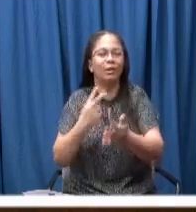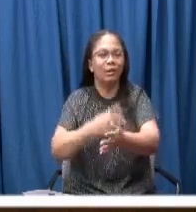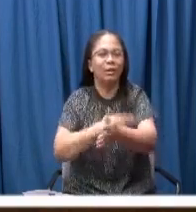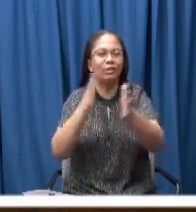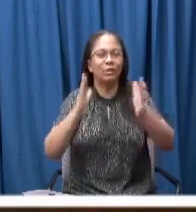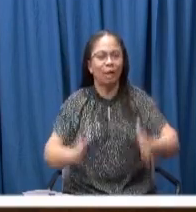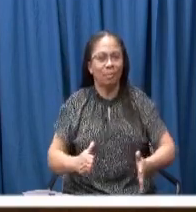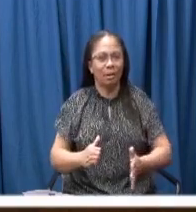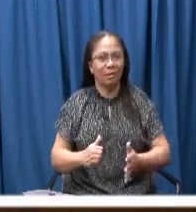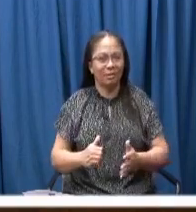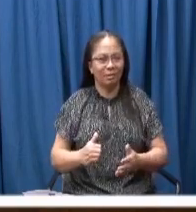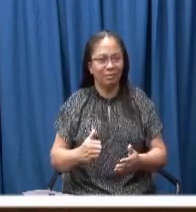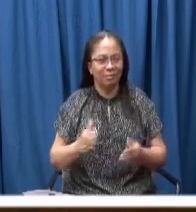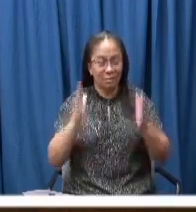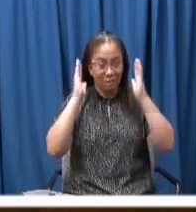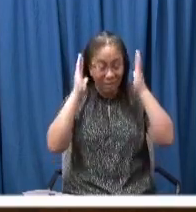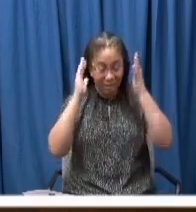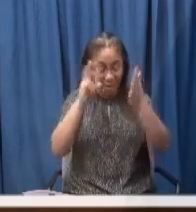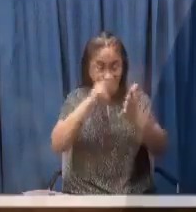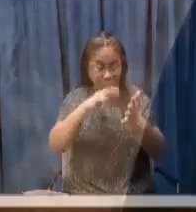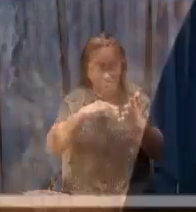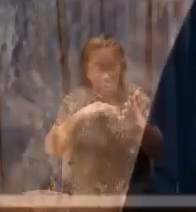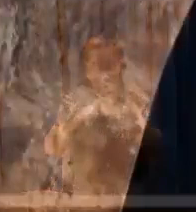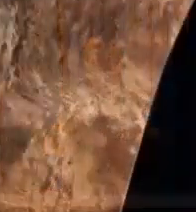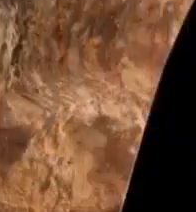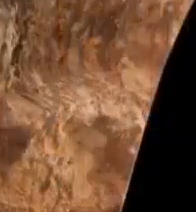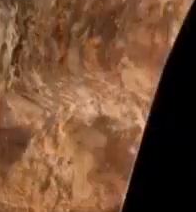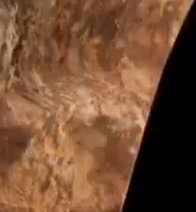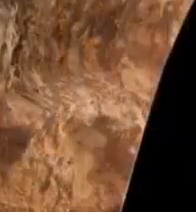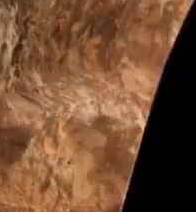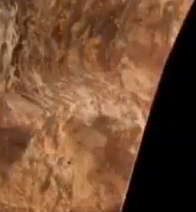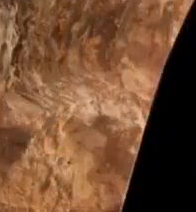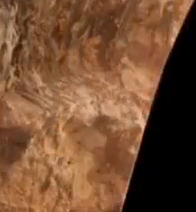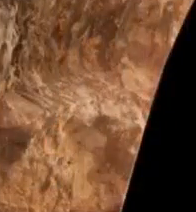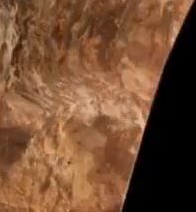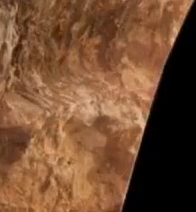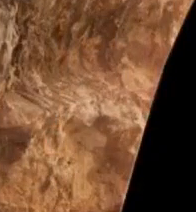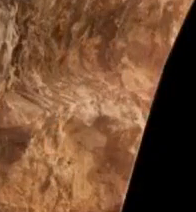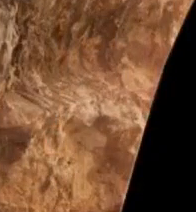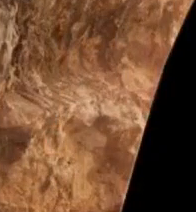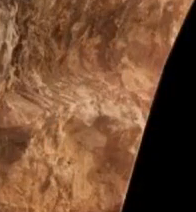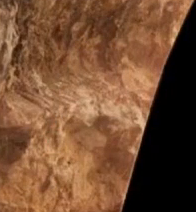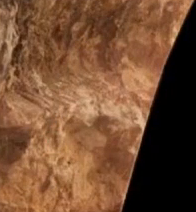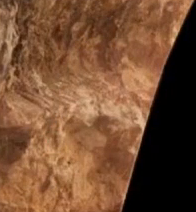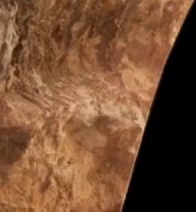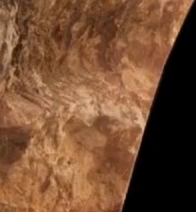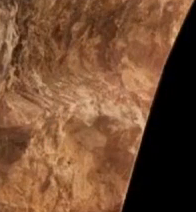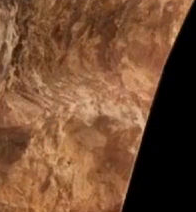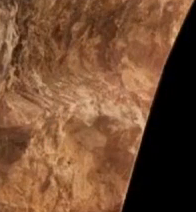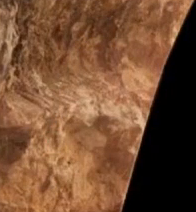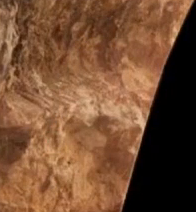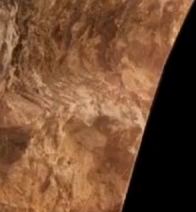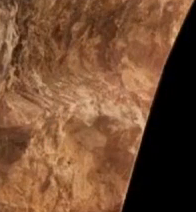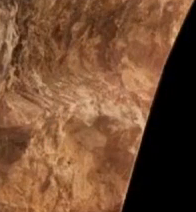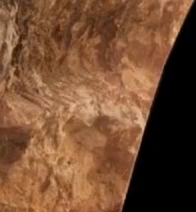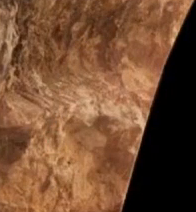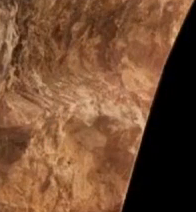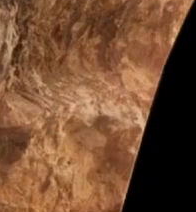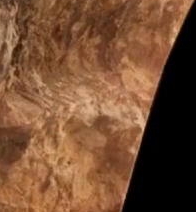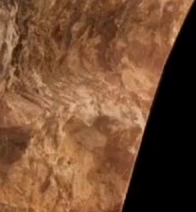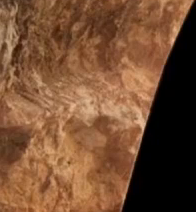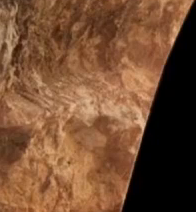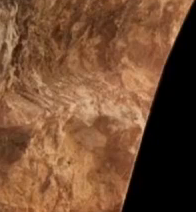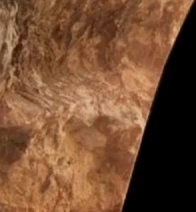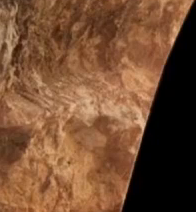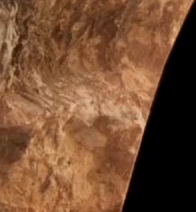reading. It's all about the Good Shepherd. And why are we reflecting on the Good Shepherd? Because this really is